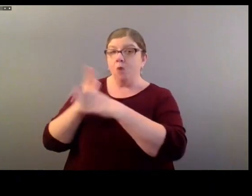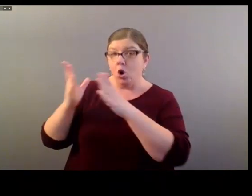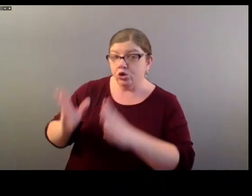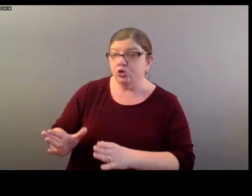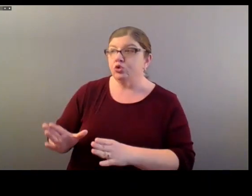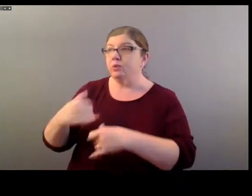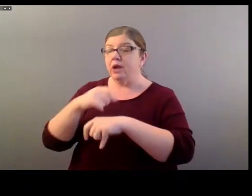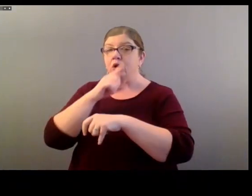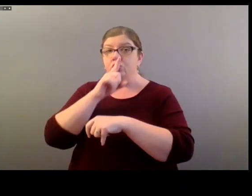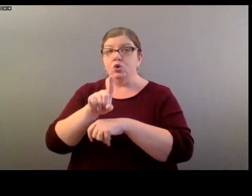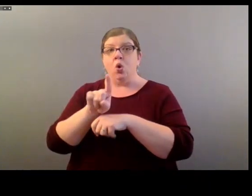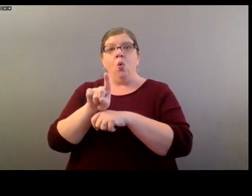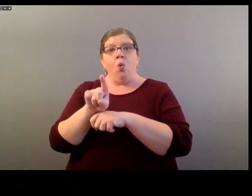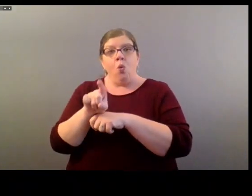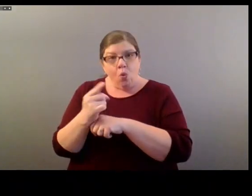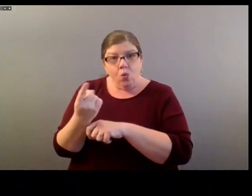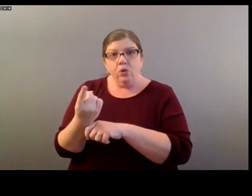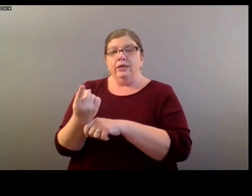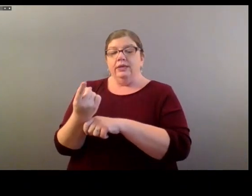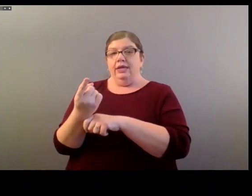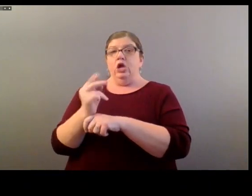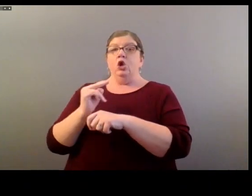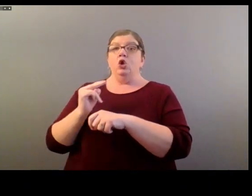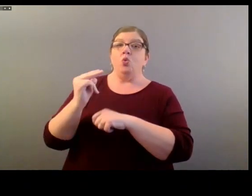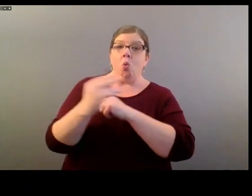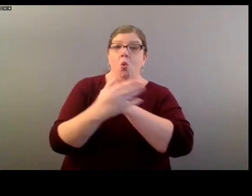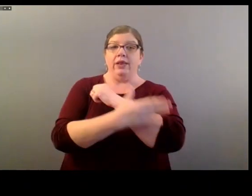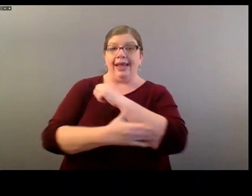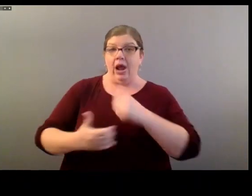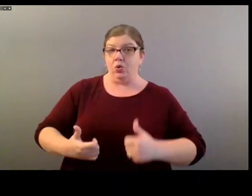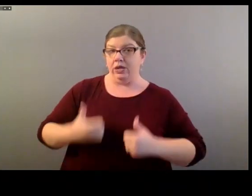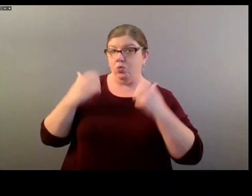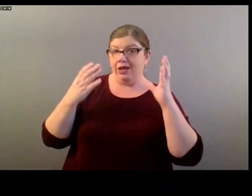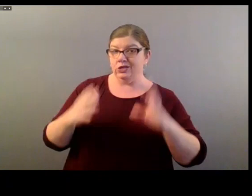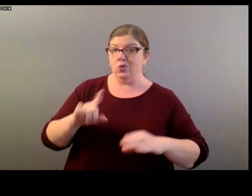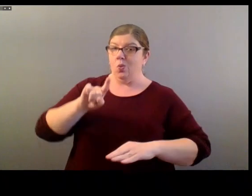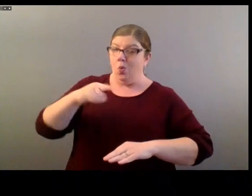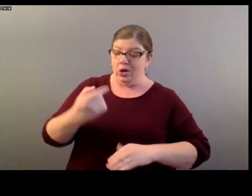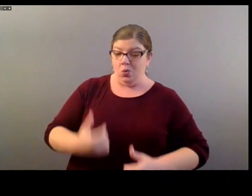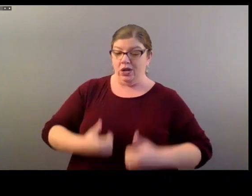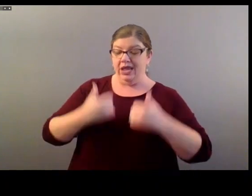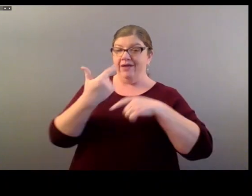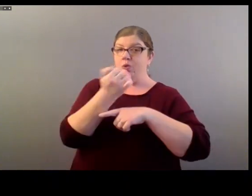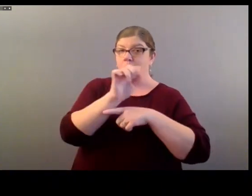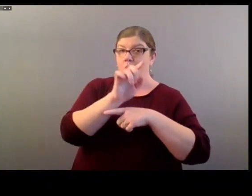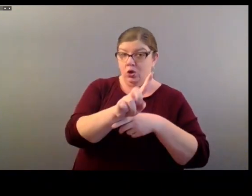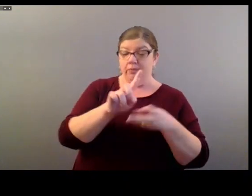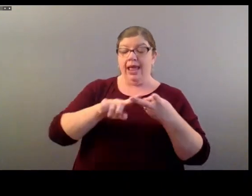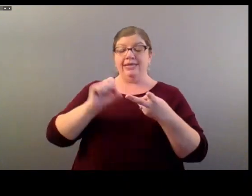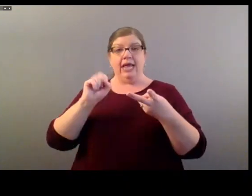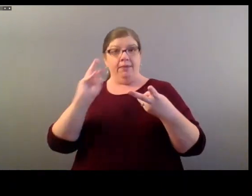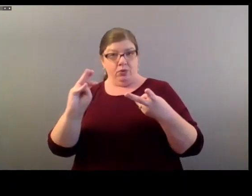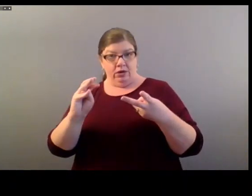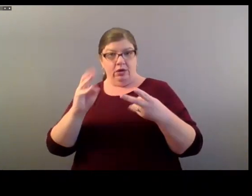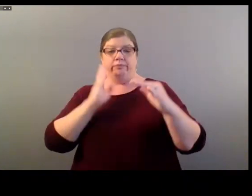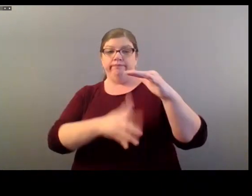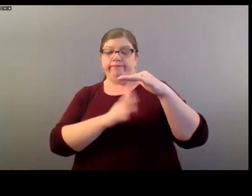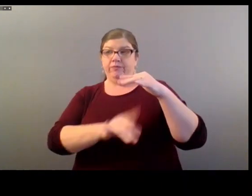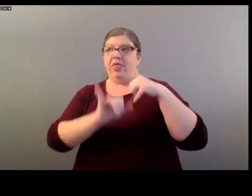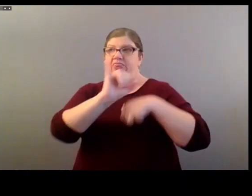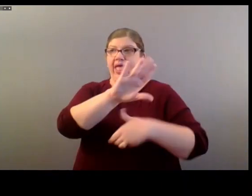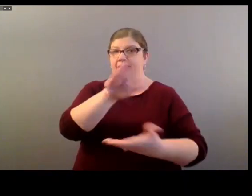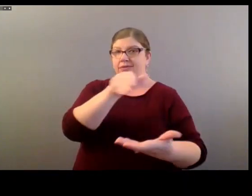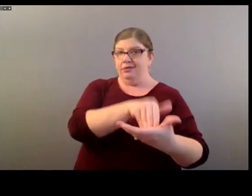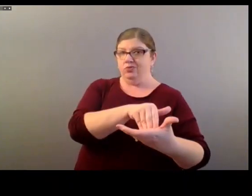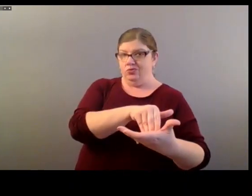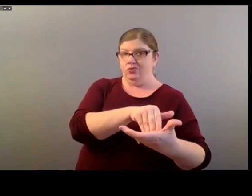that only North County residents in Guadalupe and Santa Maria are served at that particular clinic.